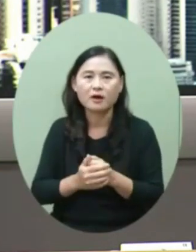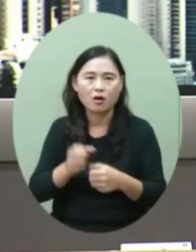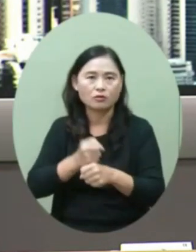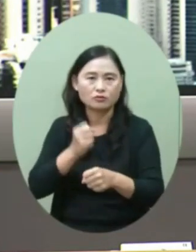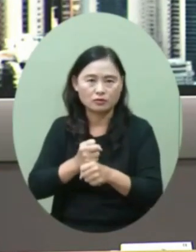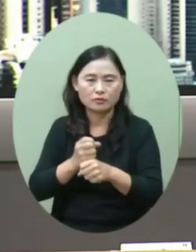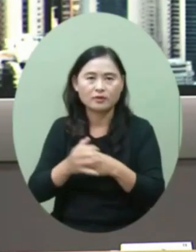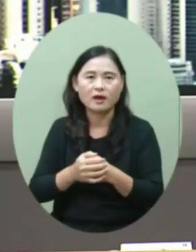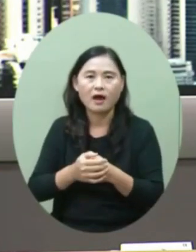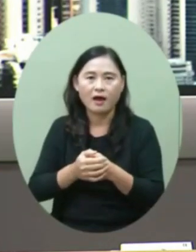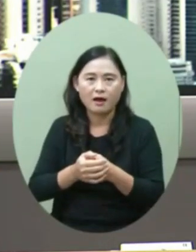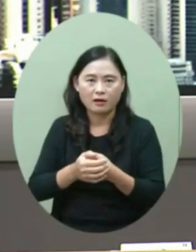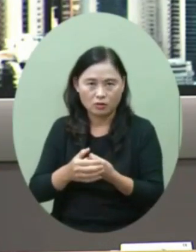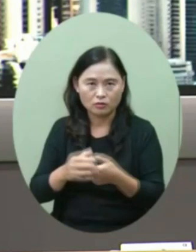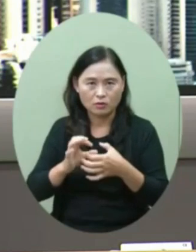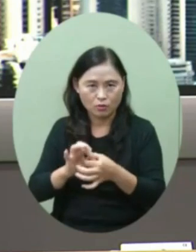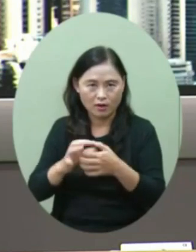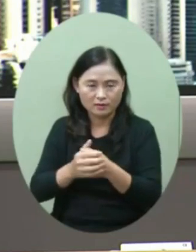the office